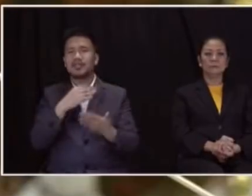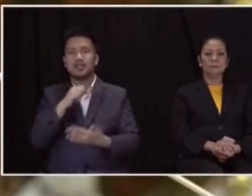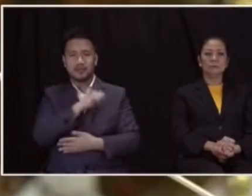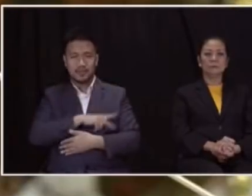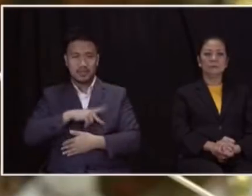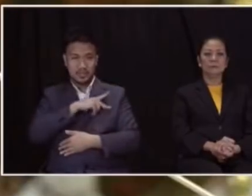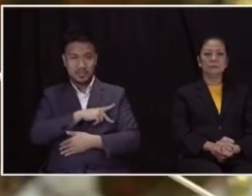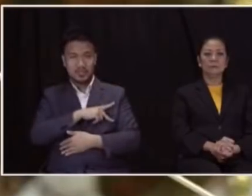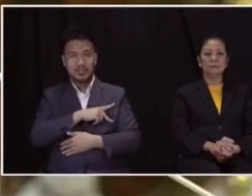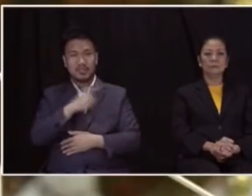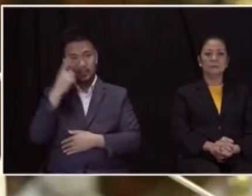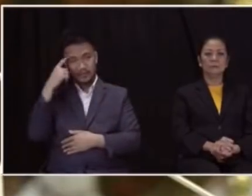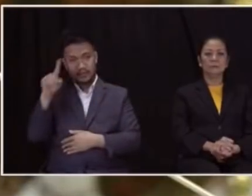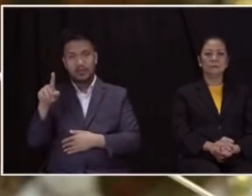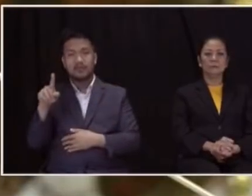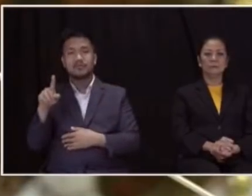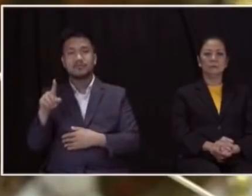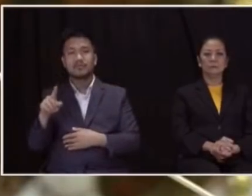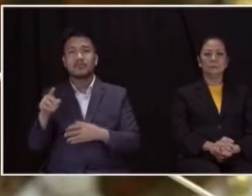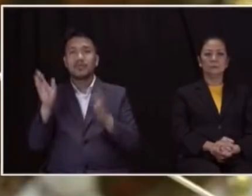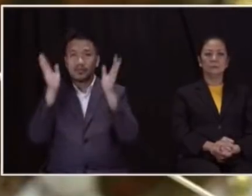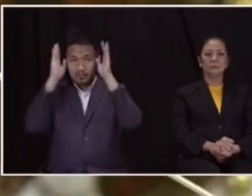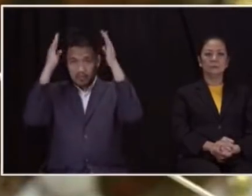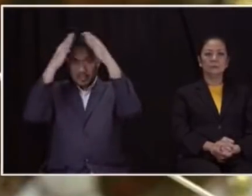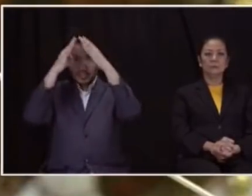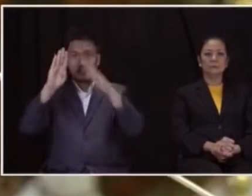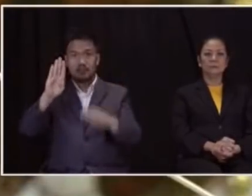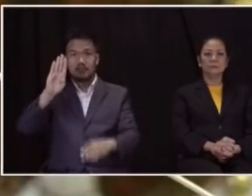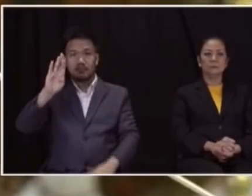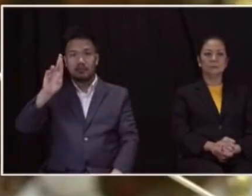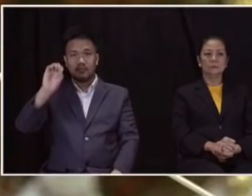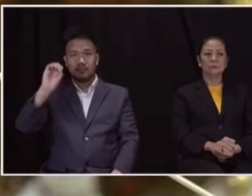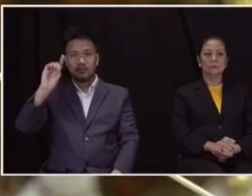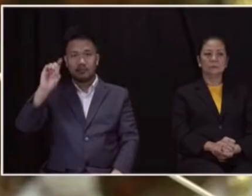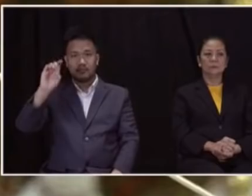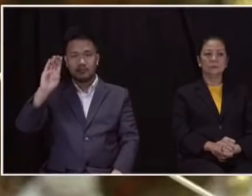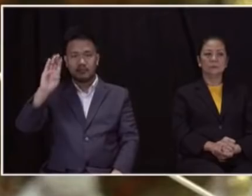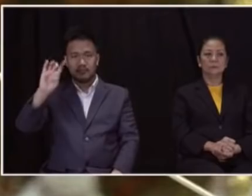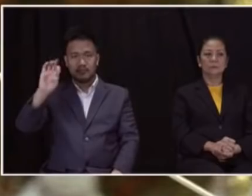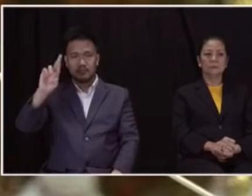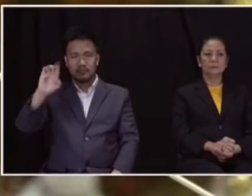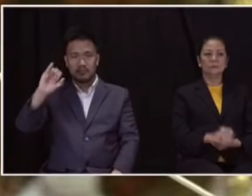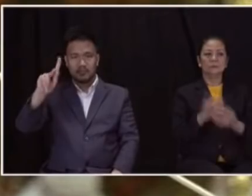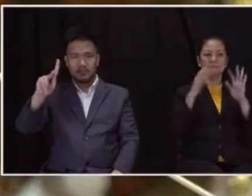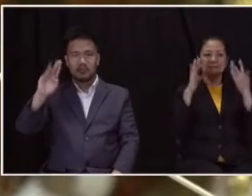appreciation to His Excellency Bishop Broderick Padillo,